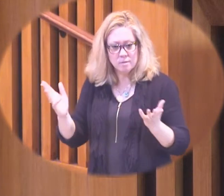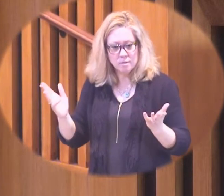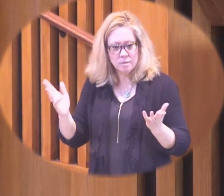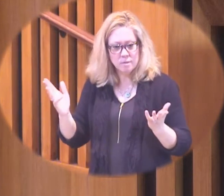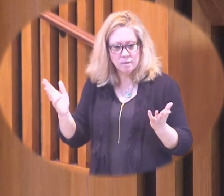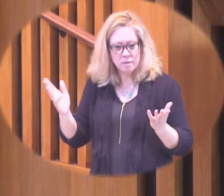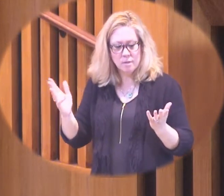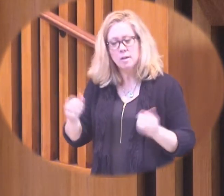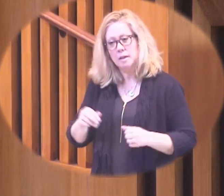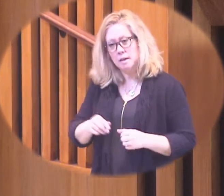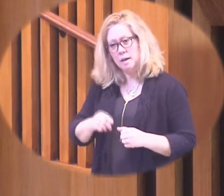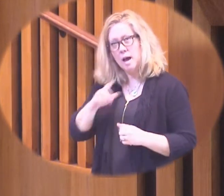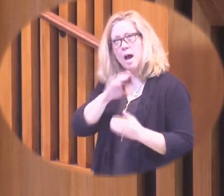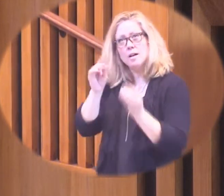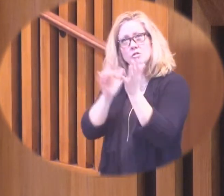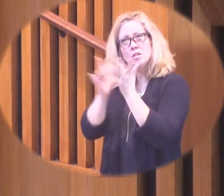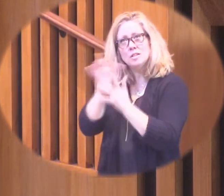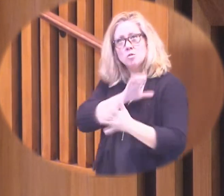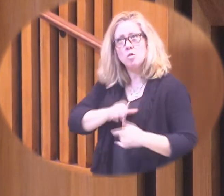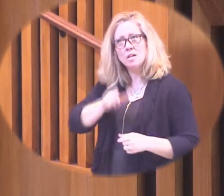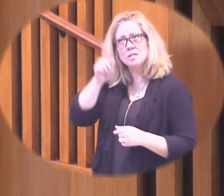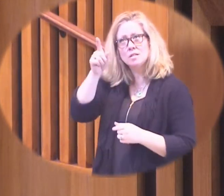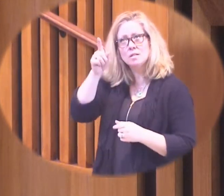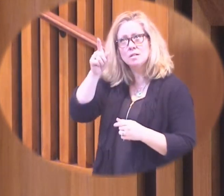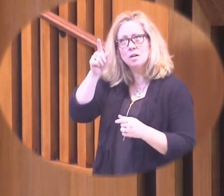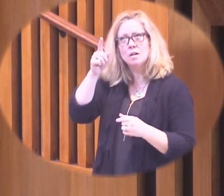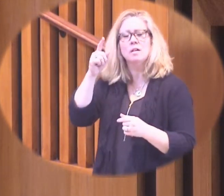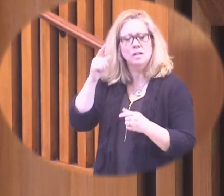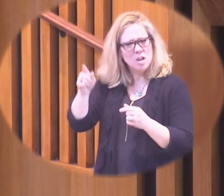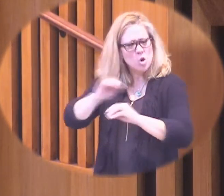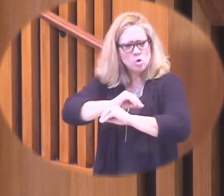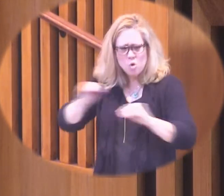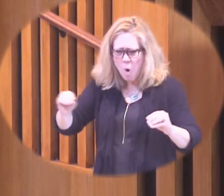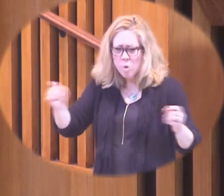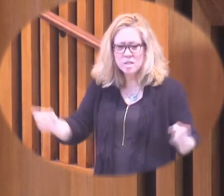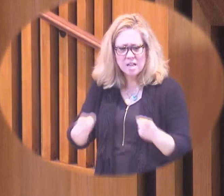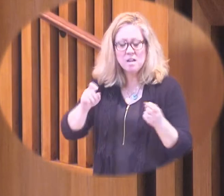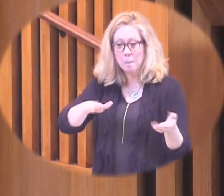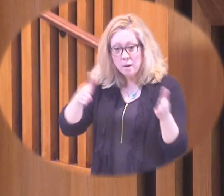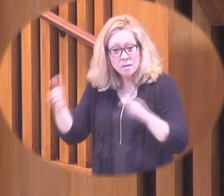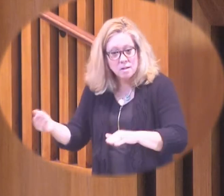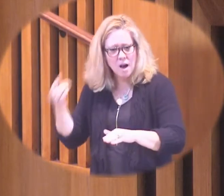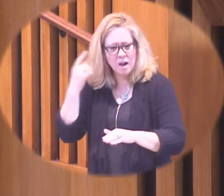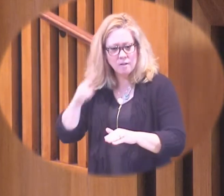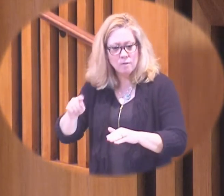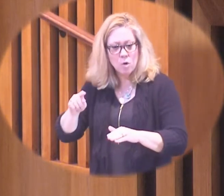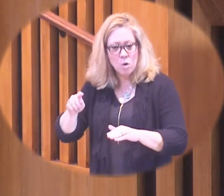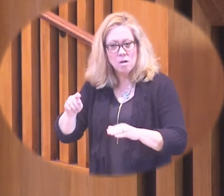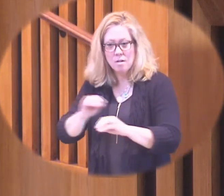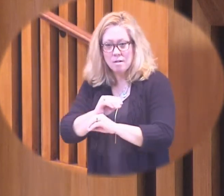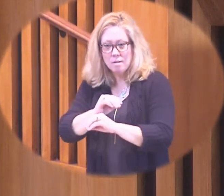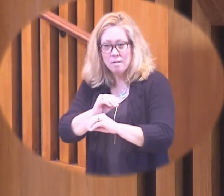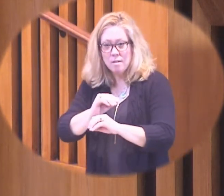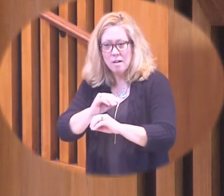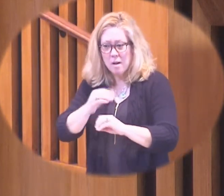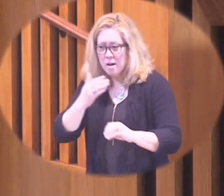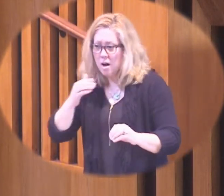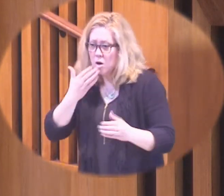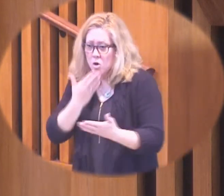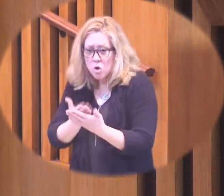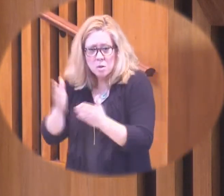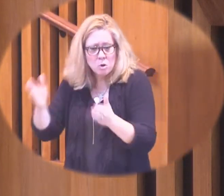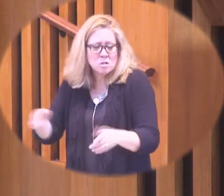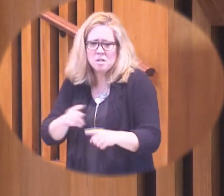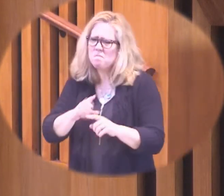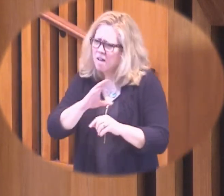Indeed, only with difficulty does one die for a just person, though perhaps for a good person, one might even